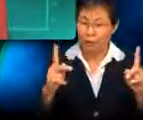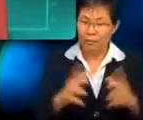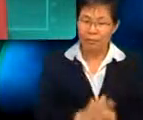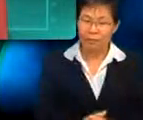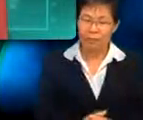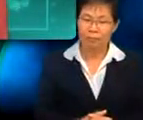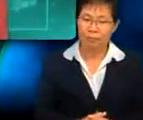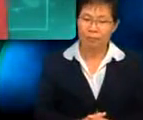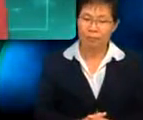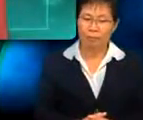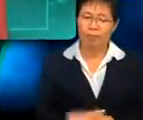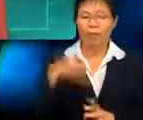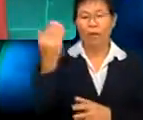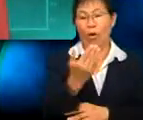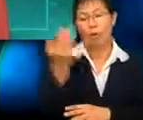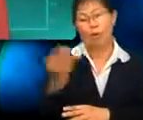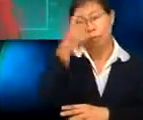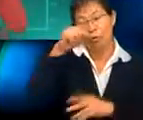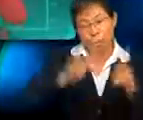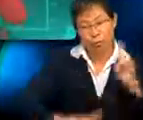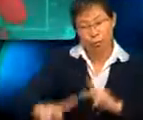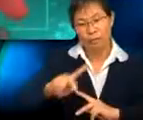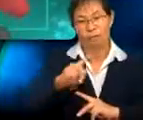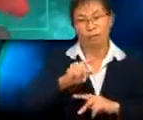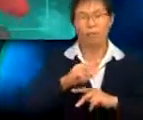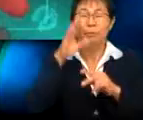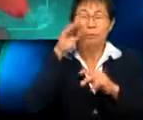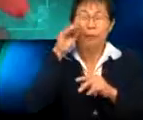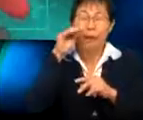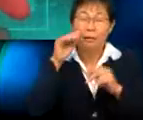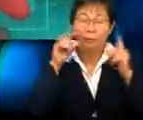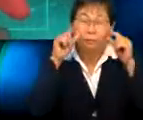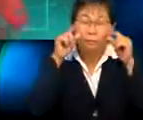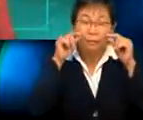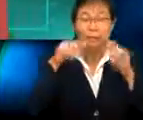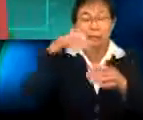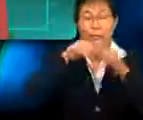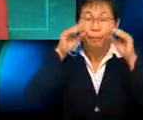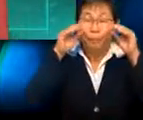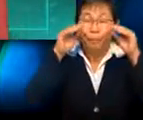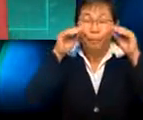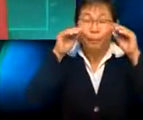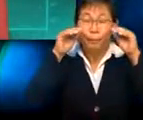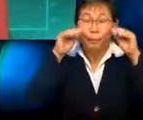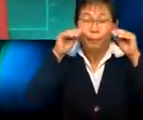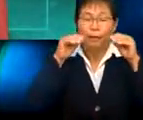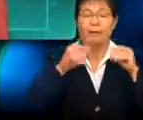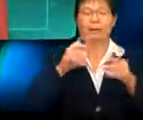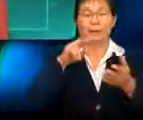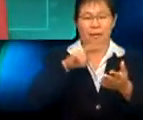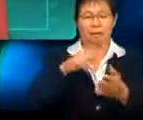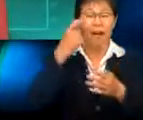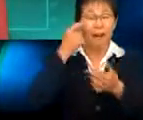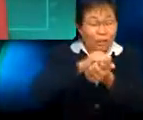Okay. It is normal for people to blink their eyes. In blinking, the eye